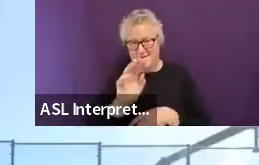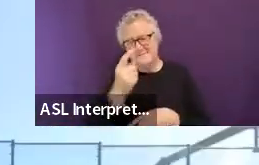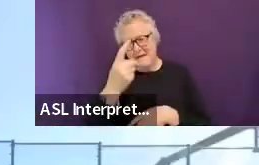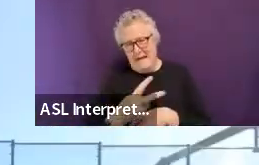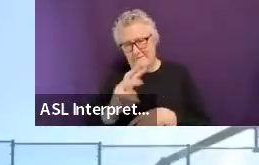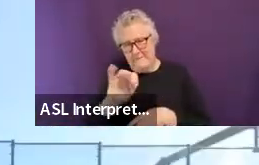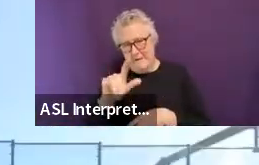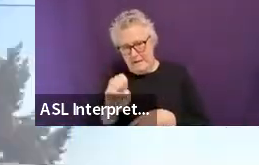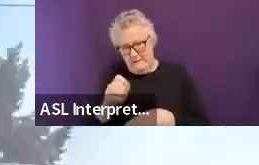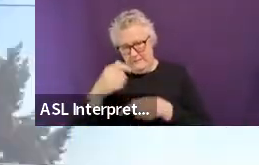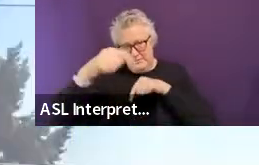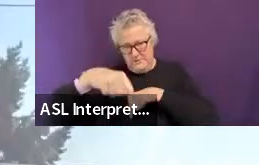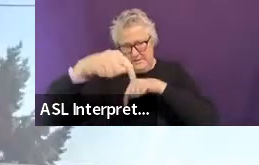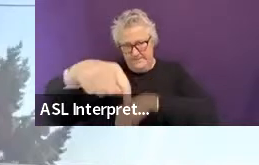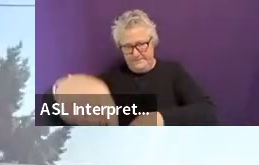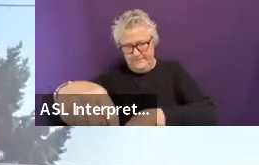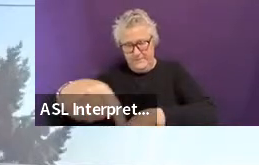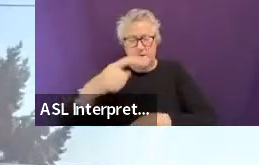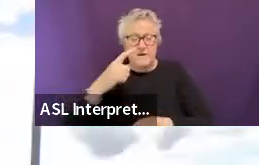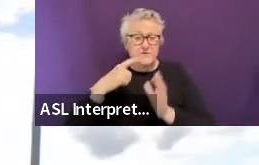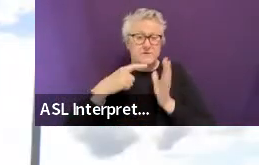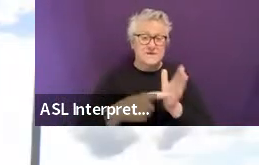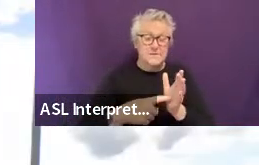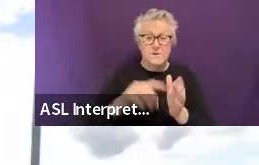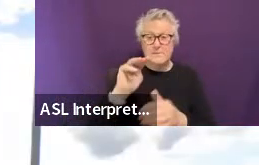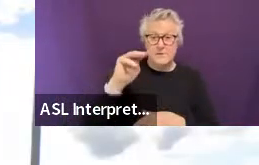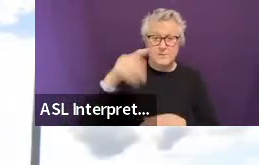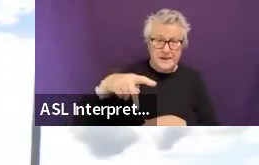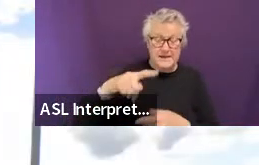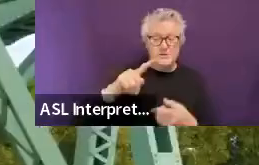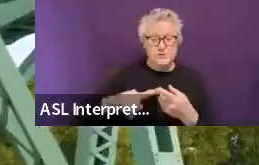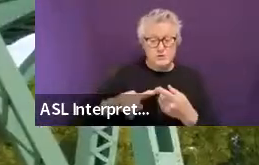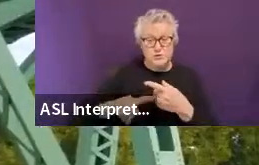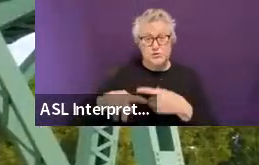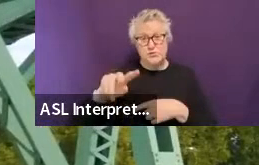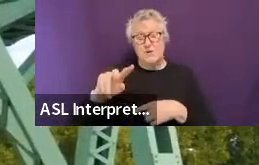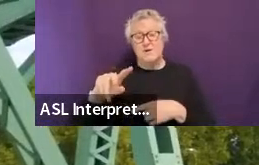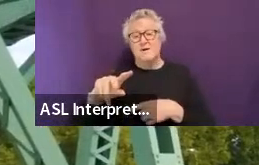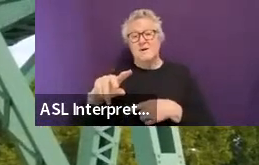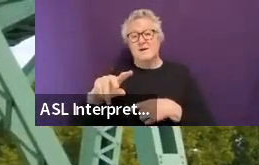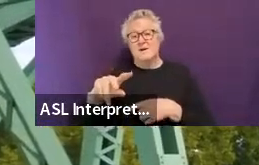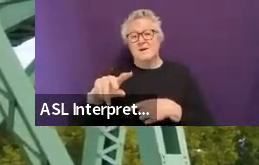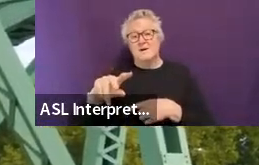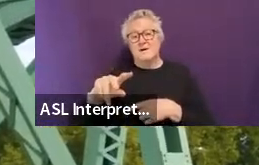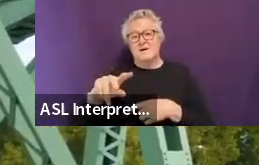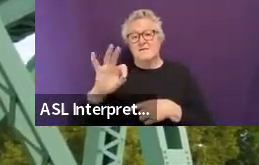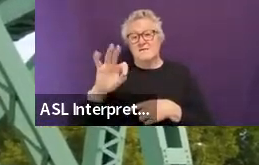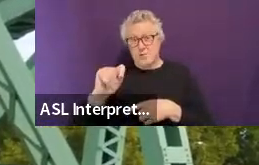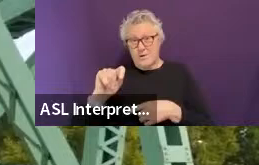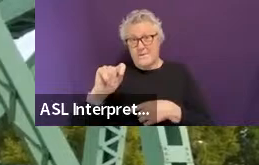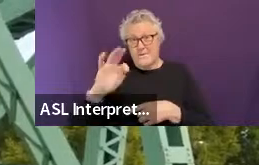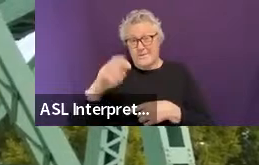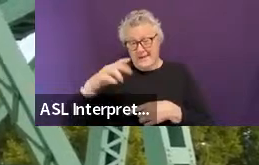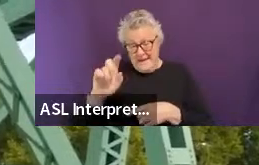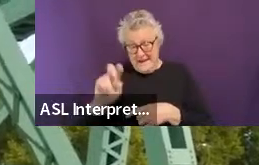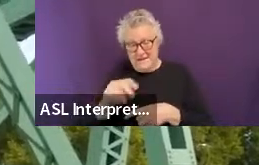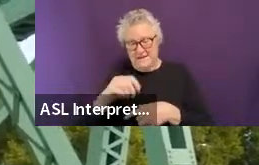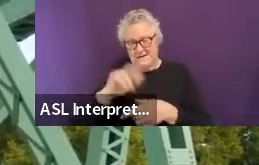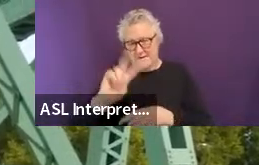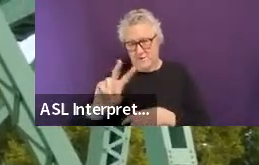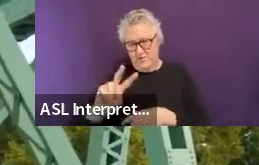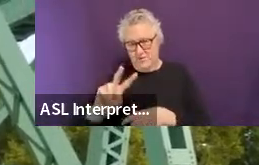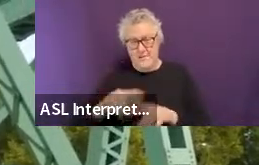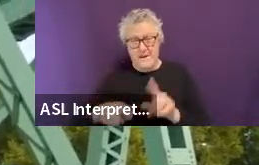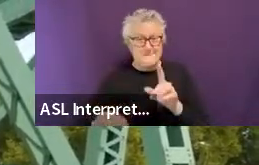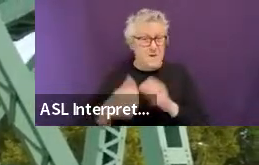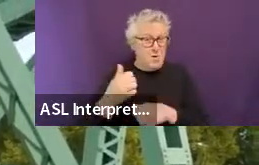area, such as along Mill Plain and 4th Plain in Vancouver and Marine Drive in Portland. However, they do not exist on or near the bridge where a majority of